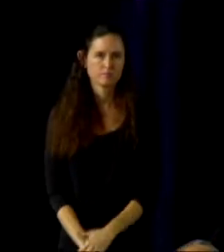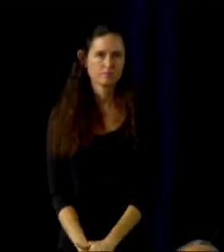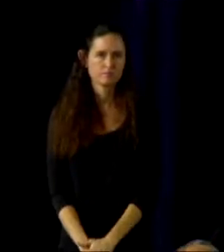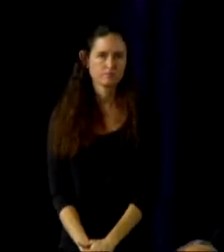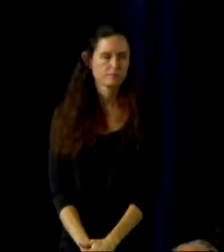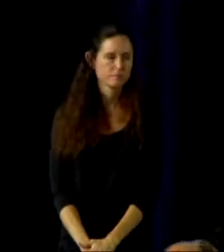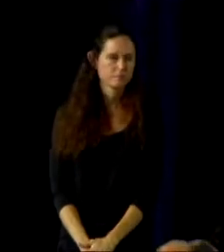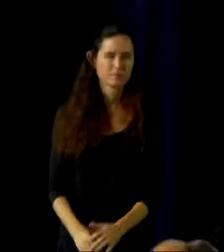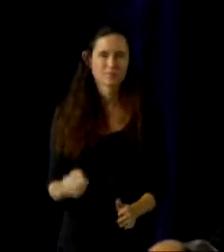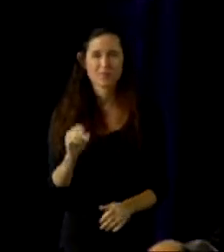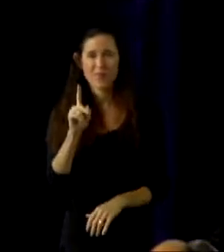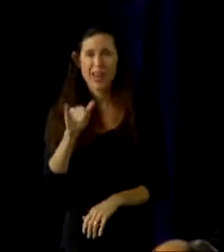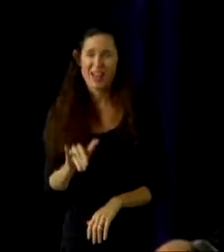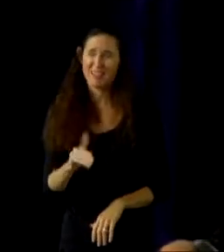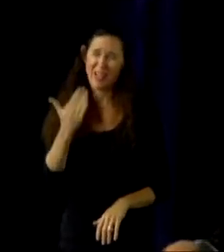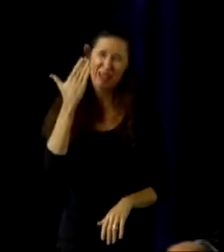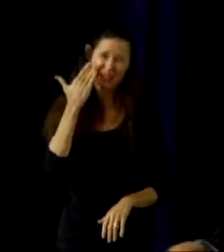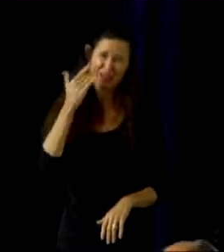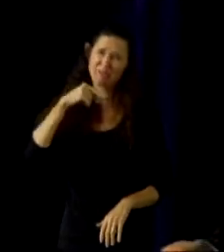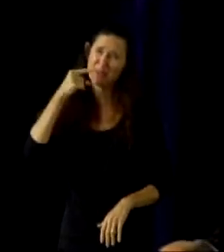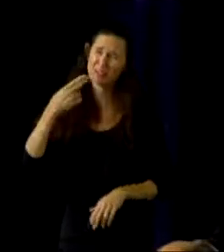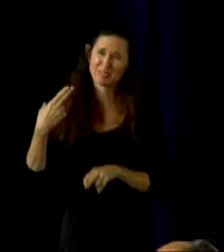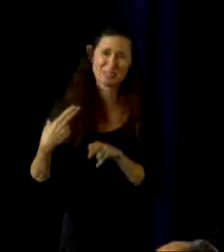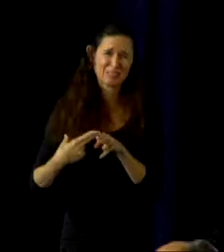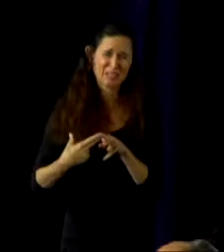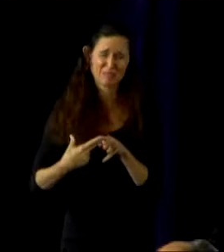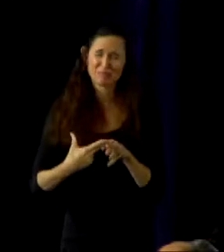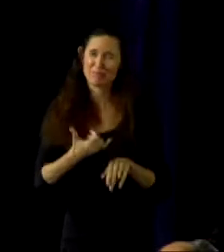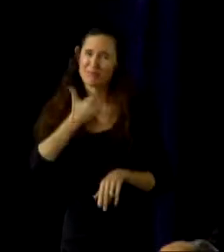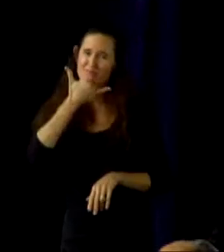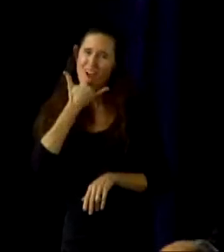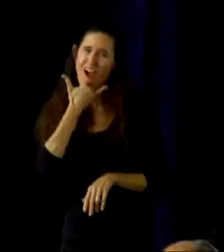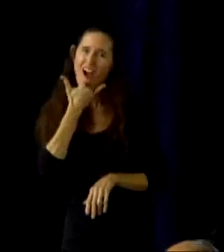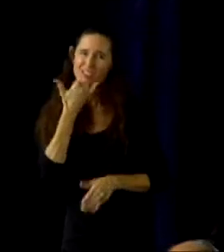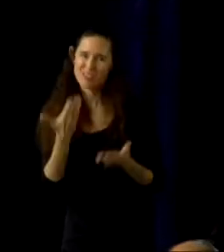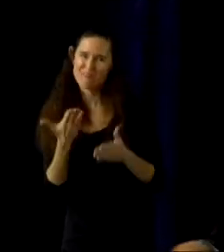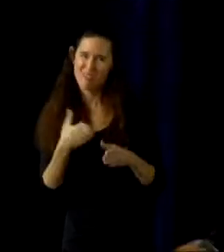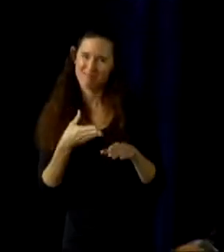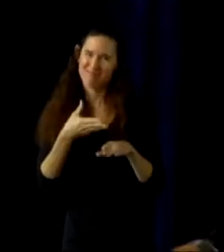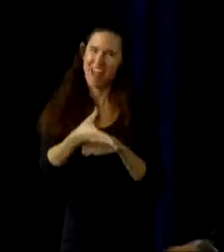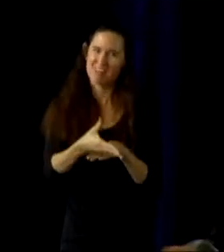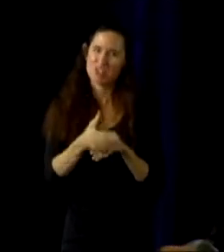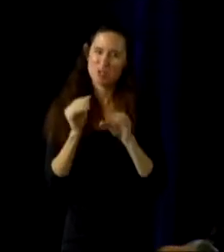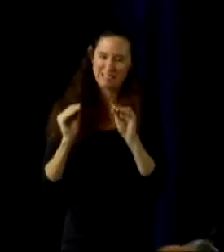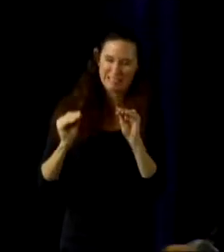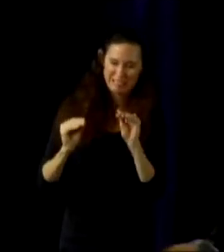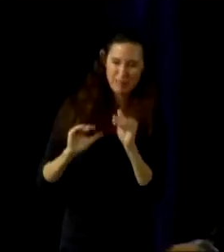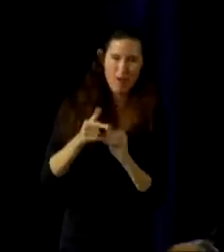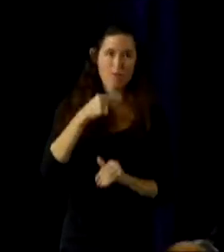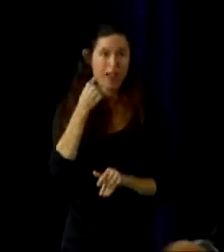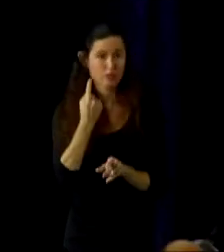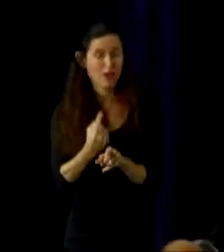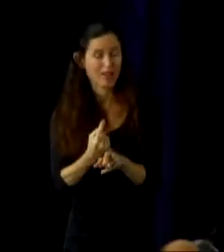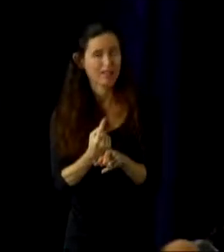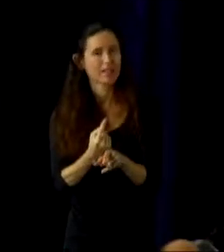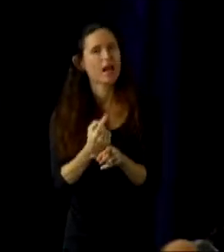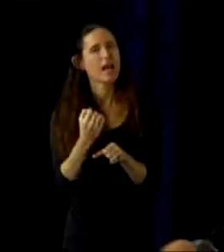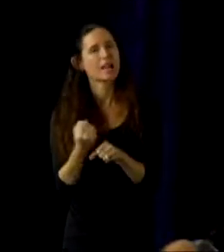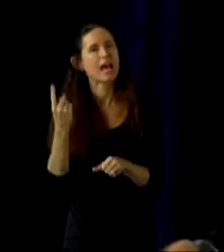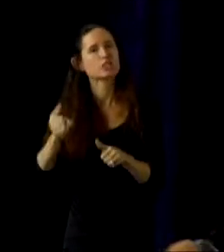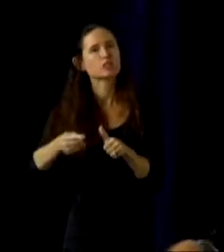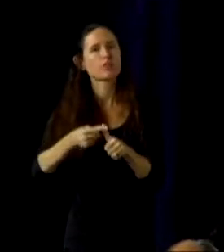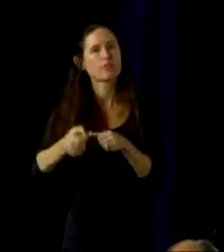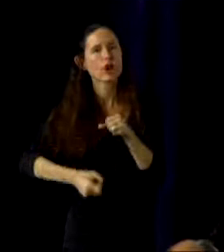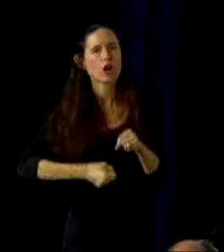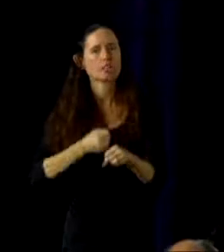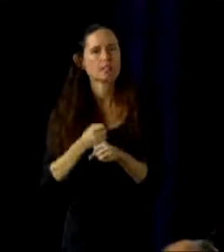And Holly, I totally botched your name. If you'll get with me afterwards, you can teach me how to properly pronounce that. You know, last year was the first year that we